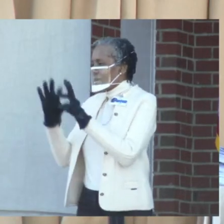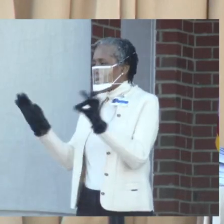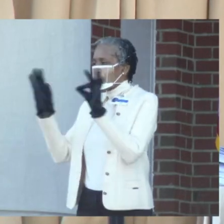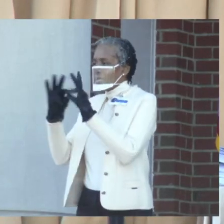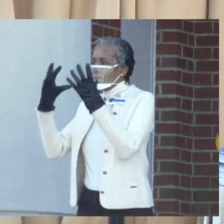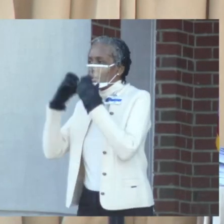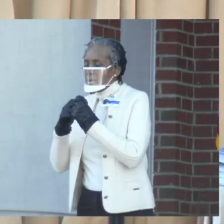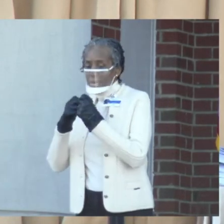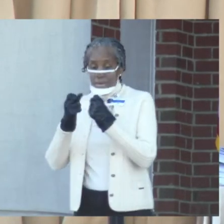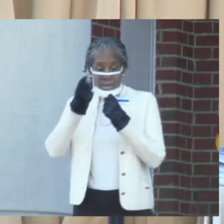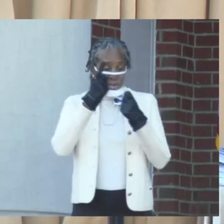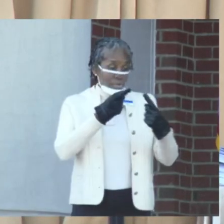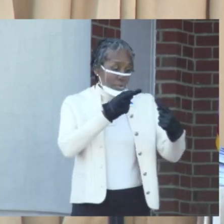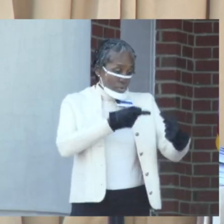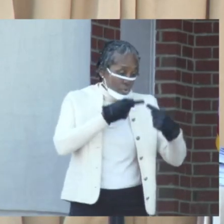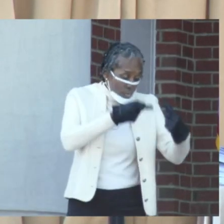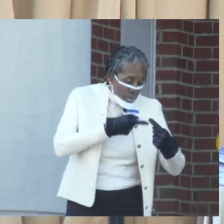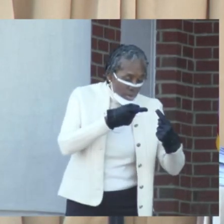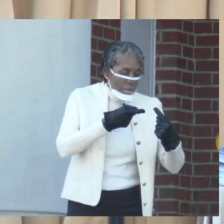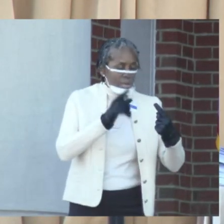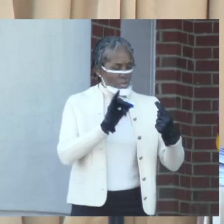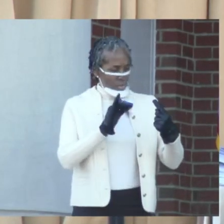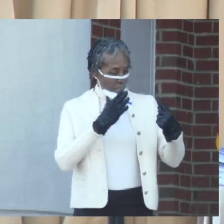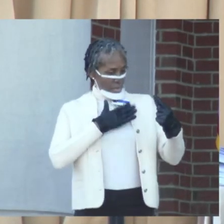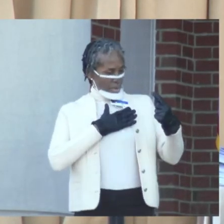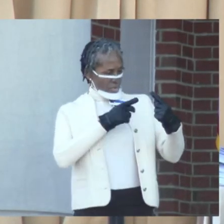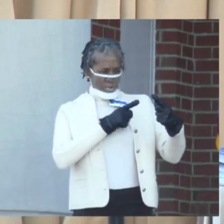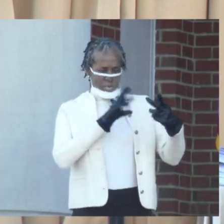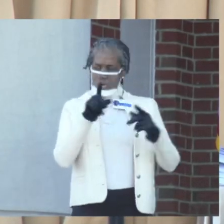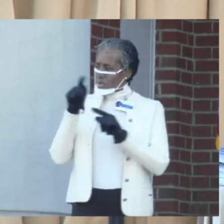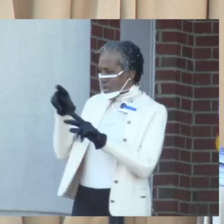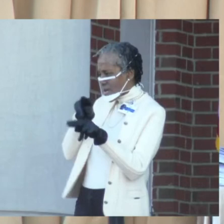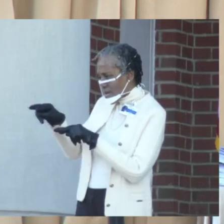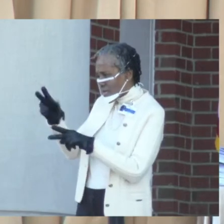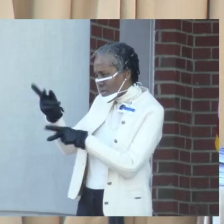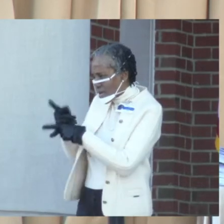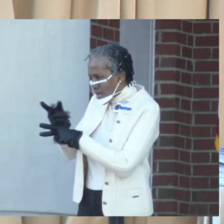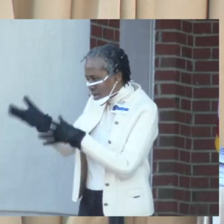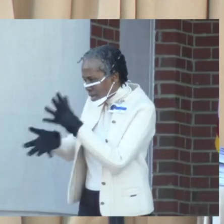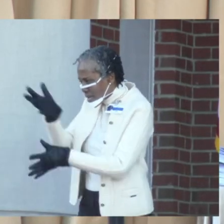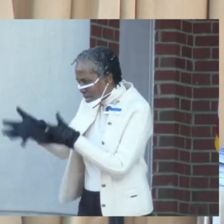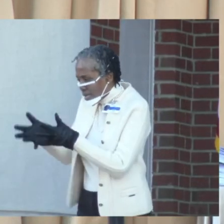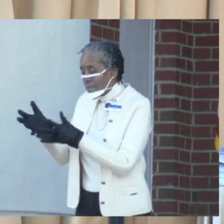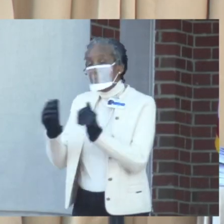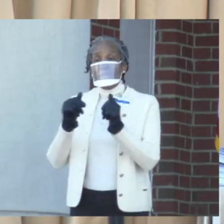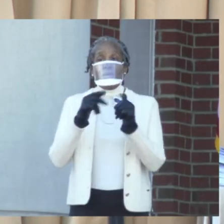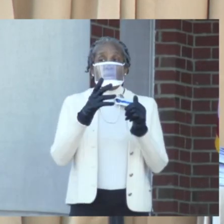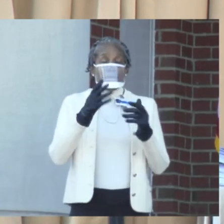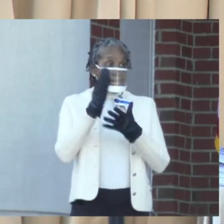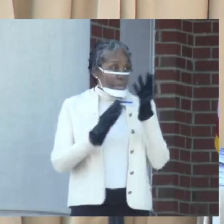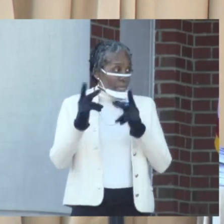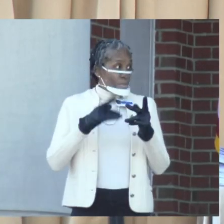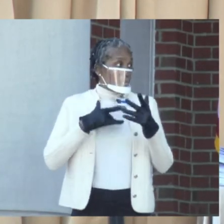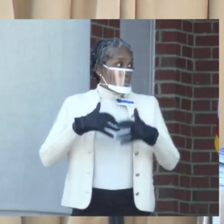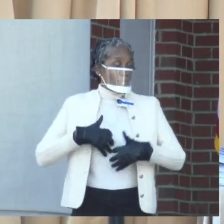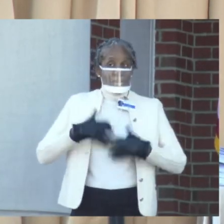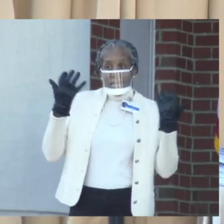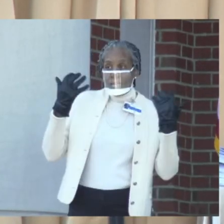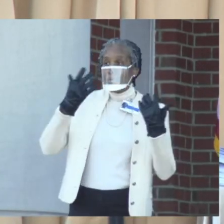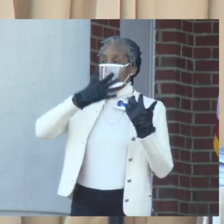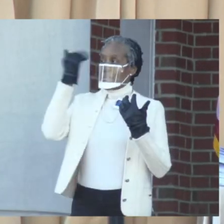their struggles aren't so different from our own. Many of us are angered that humanity has been blatantly